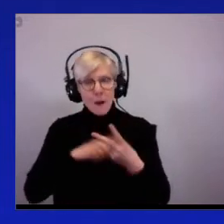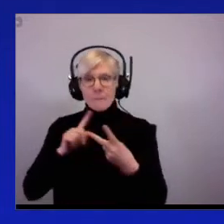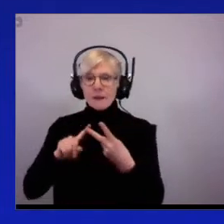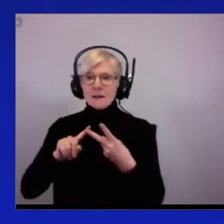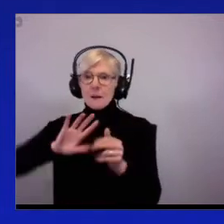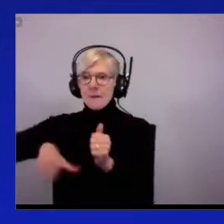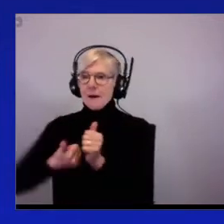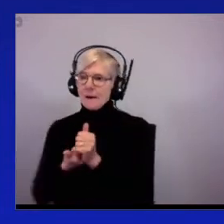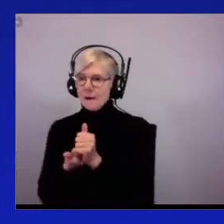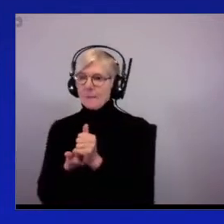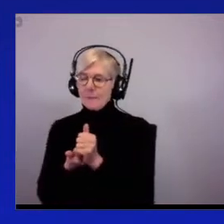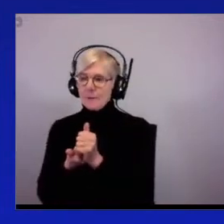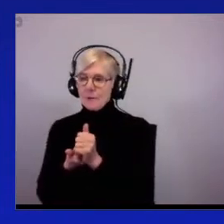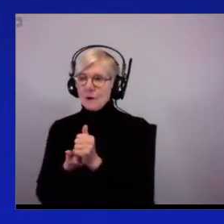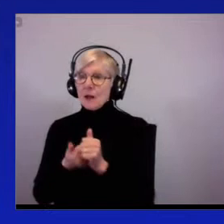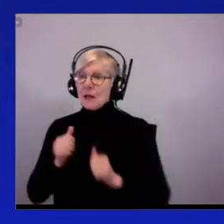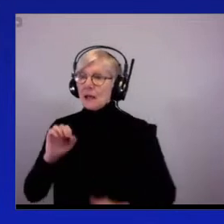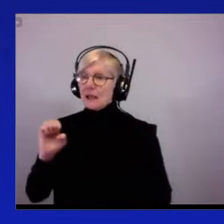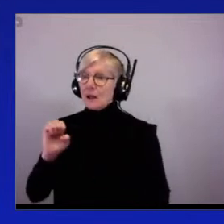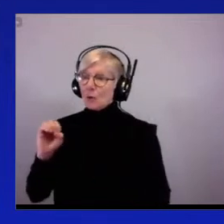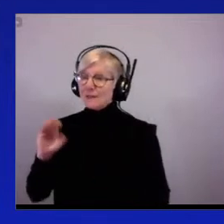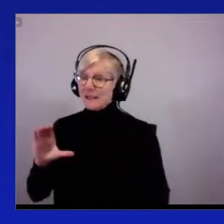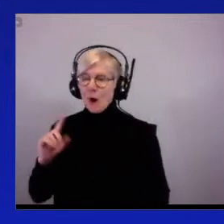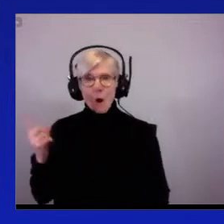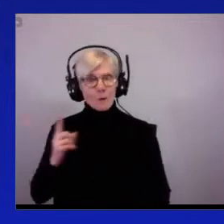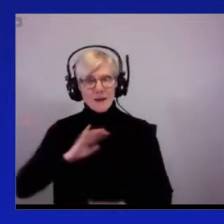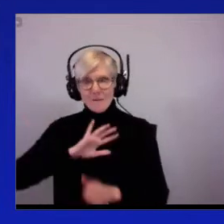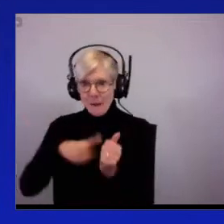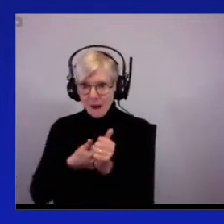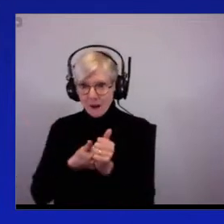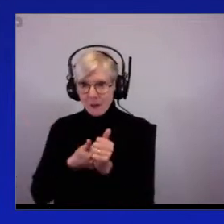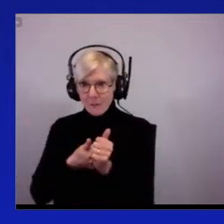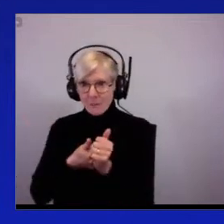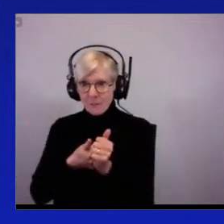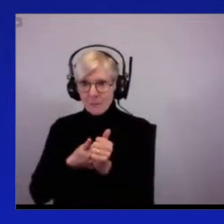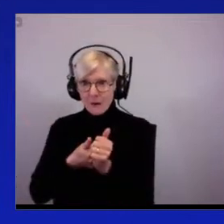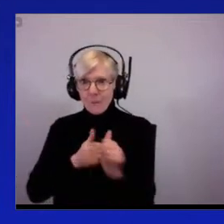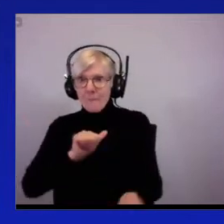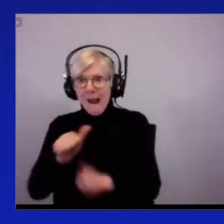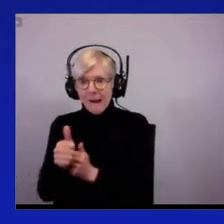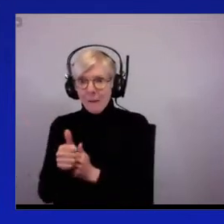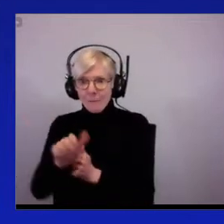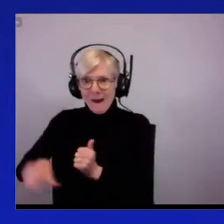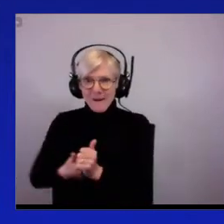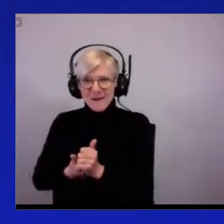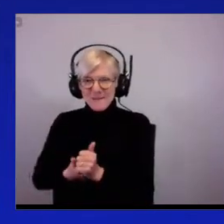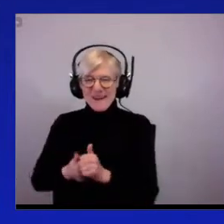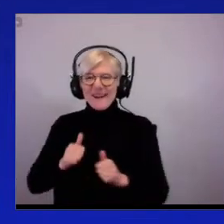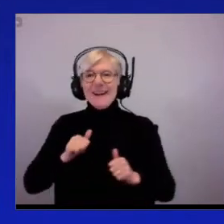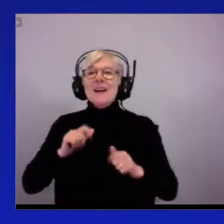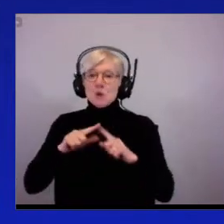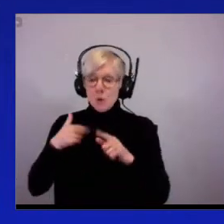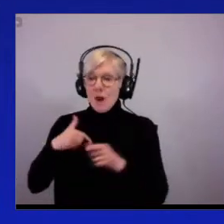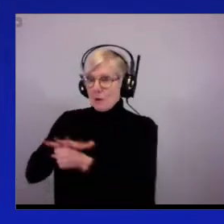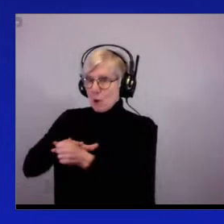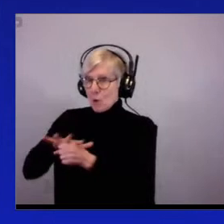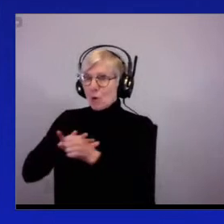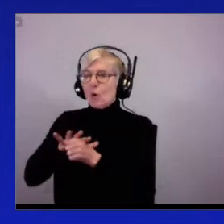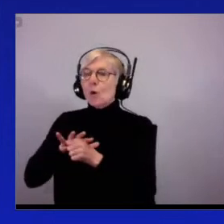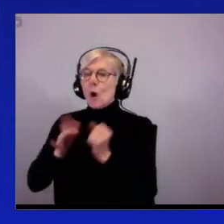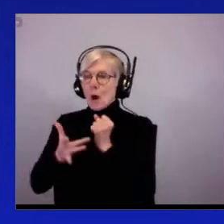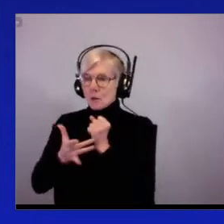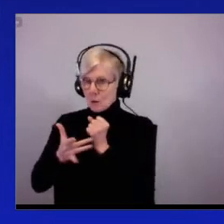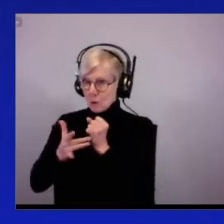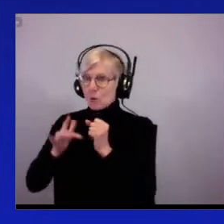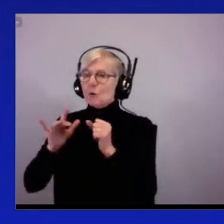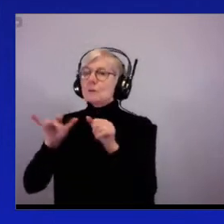So as emergency planning always does, you have a backup to a backup. If ever something failed, we have a local system that we could stand up here in